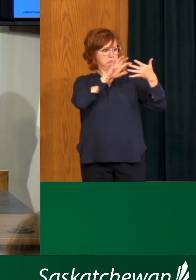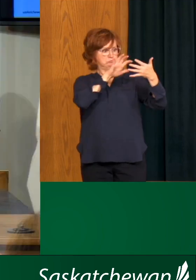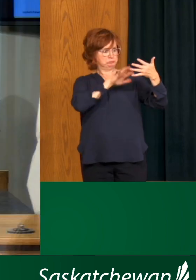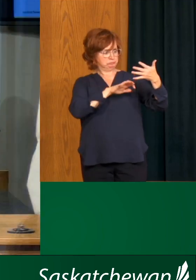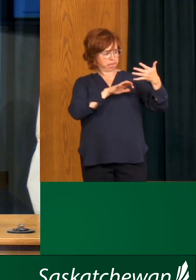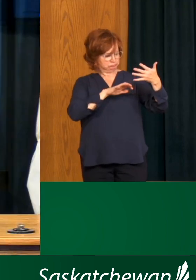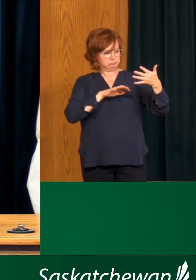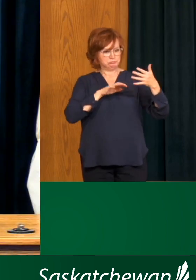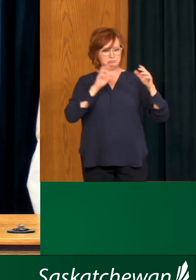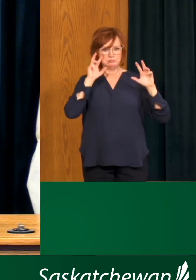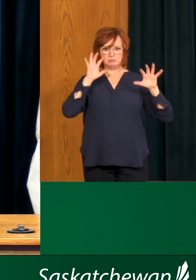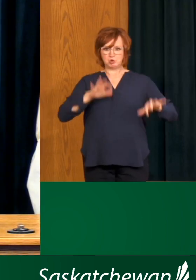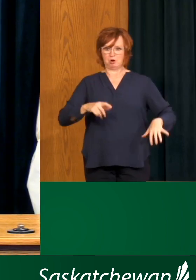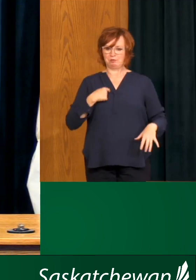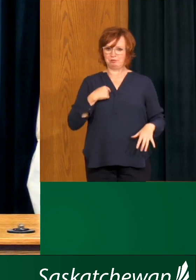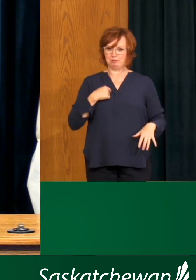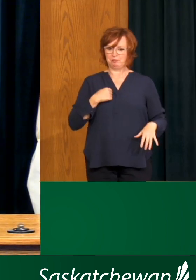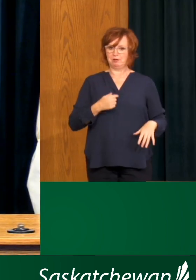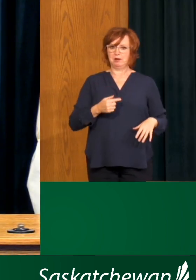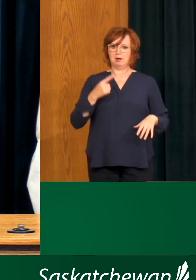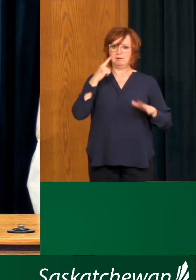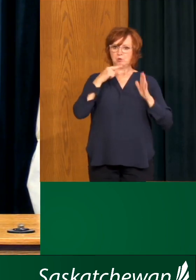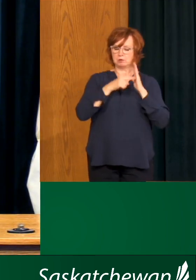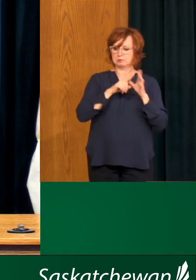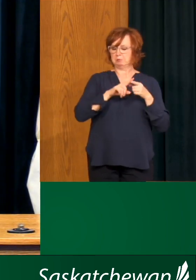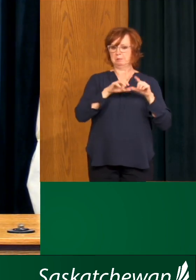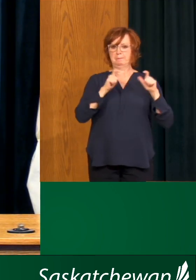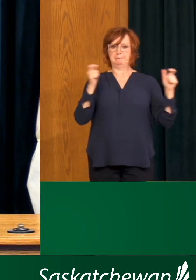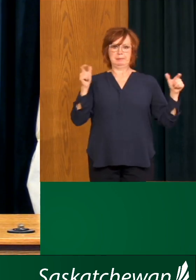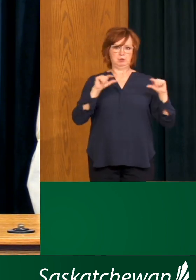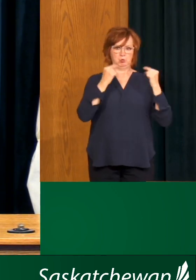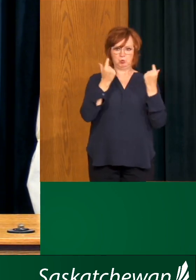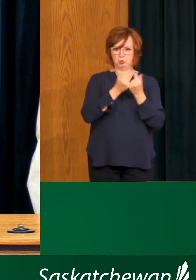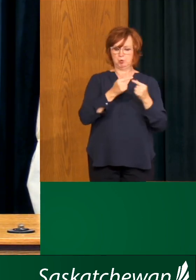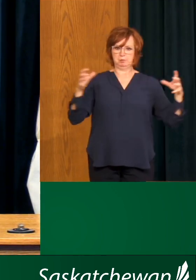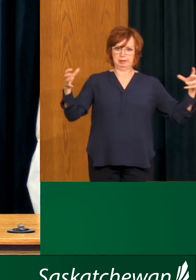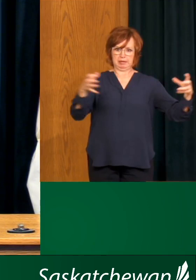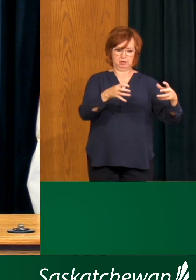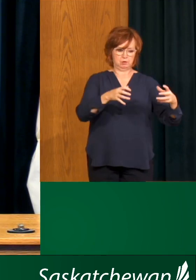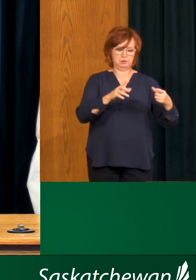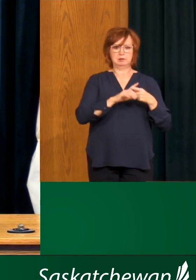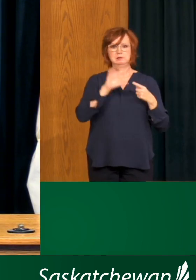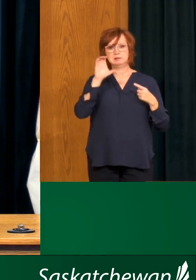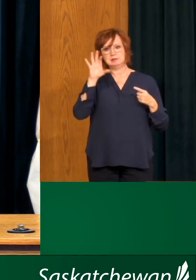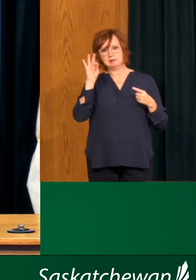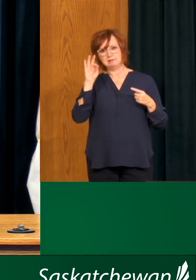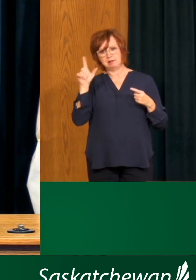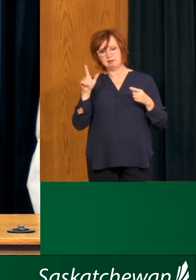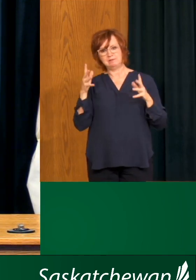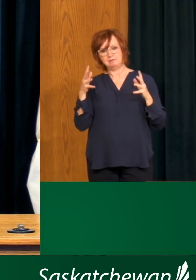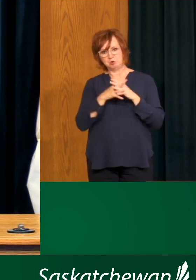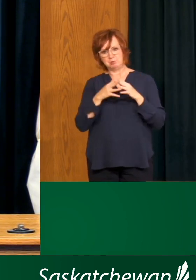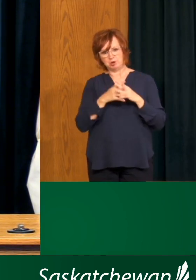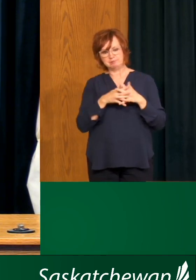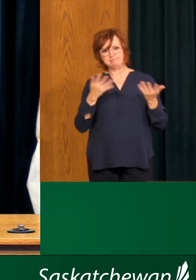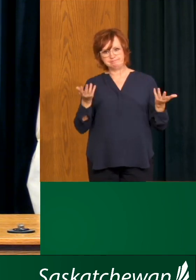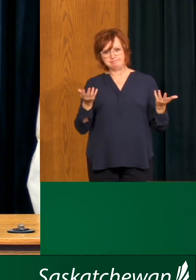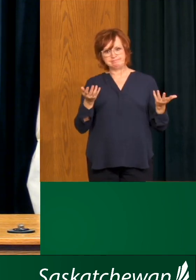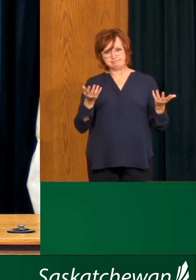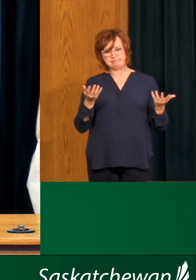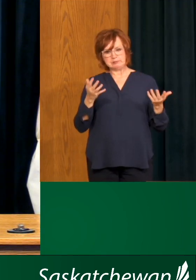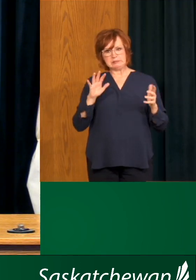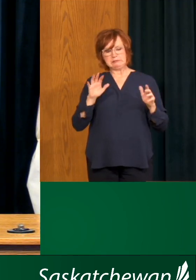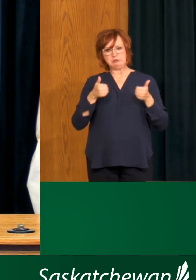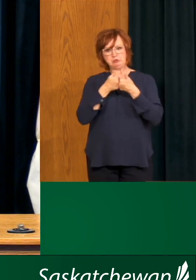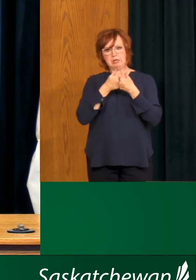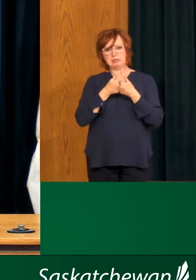some things like large group gatherings that are challenging. CFL football game, for example, is